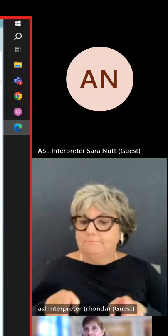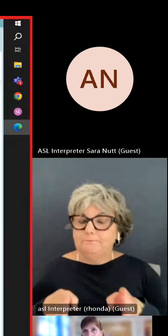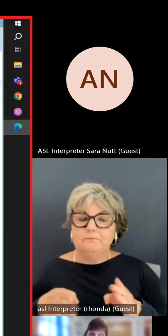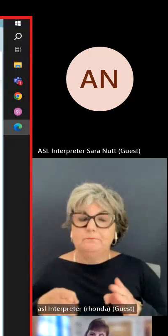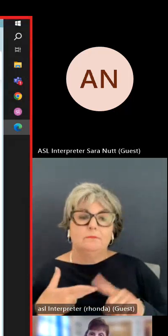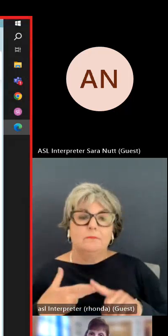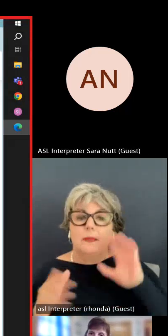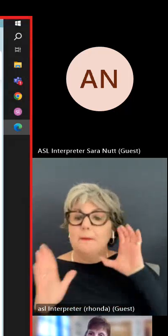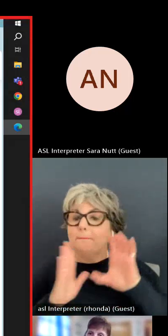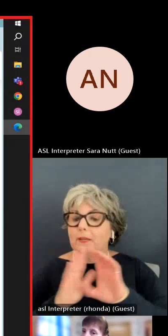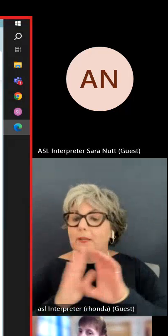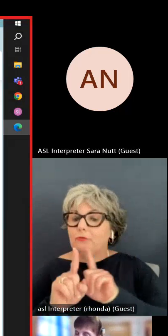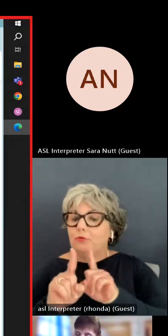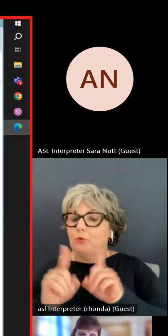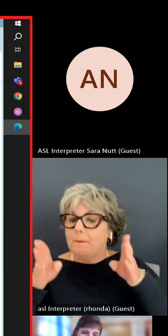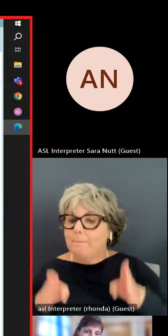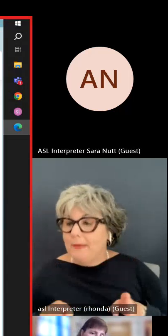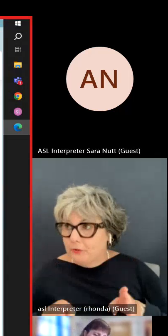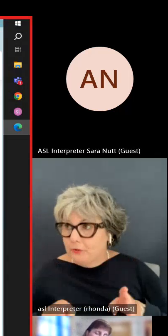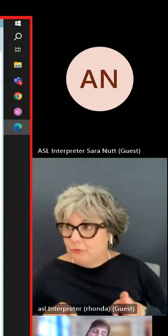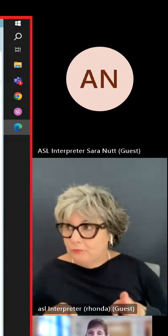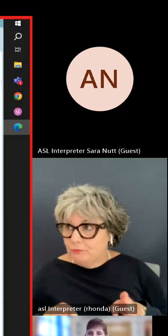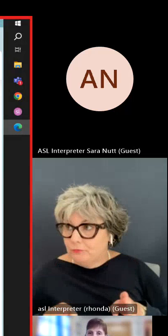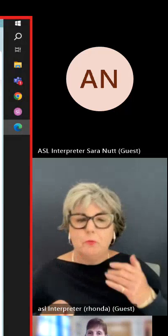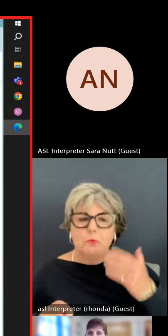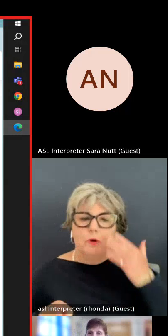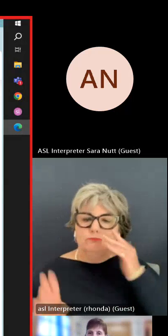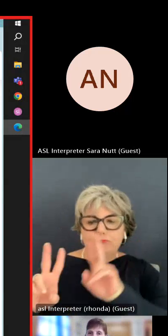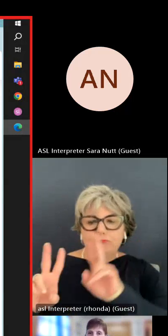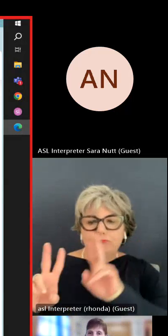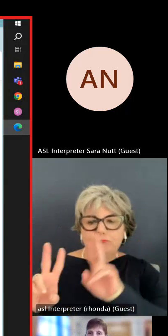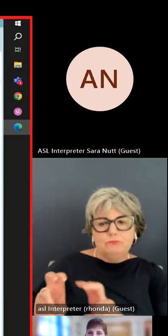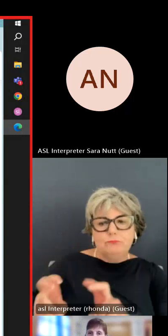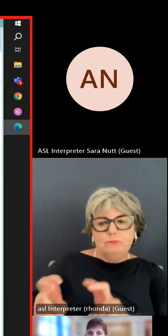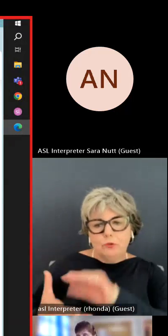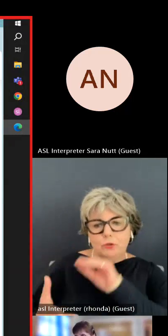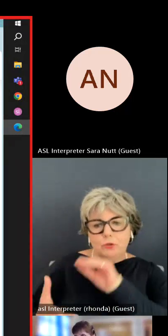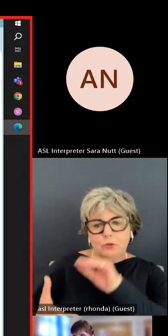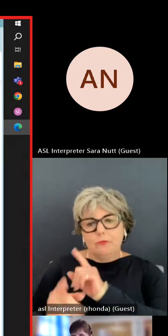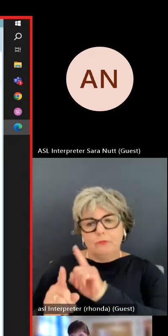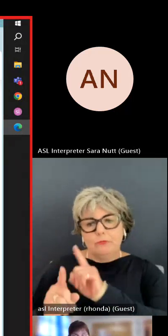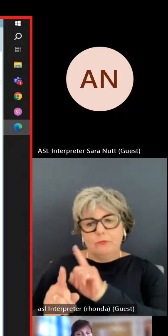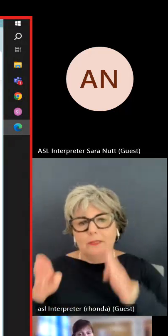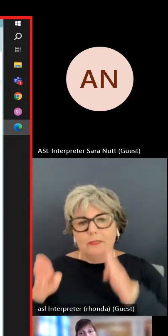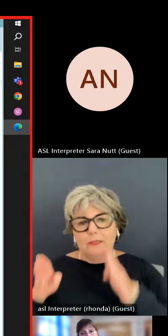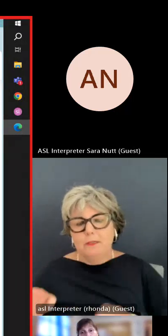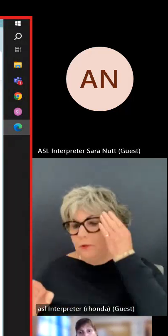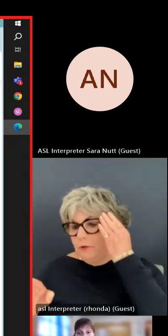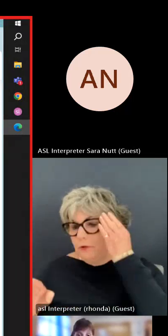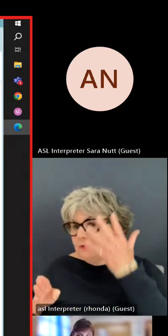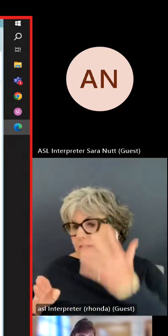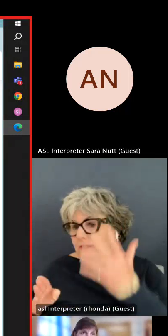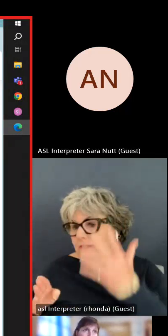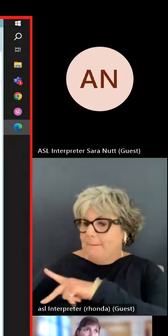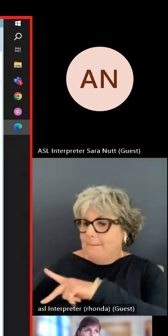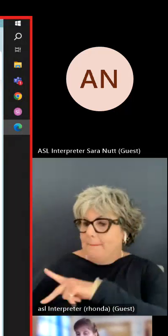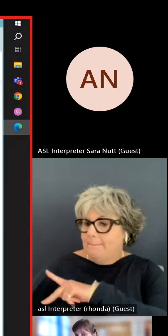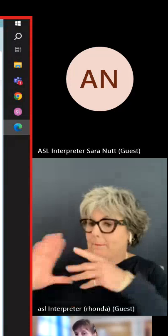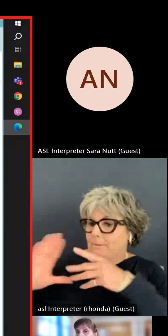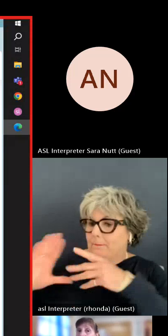You're a mentor. You want to get to know your new mentee, so you tell your new mentee a personal story